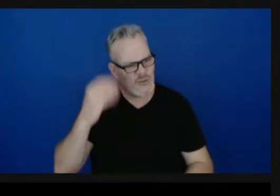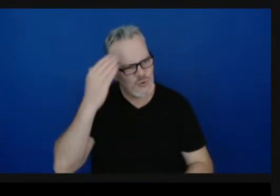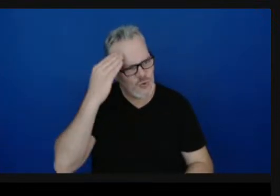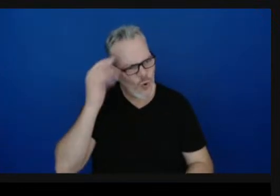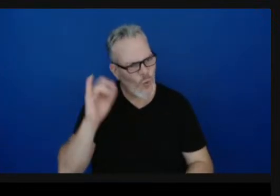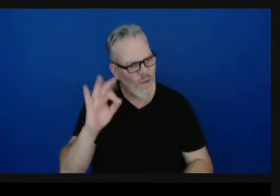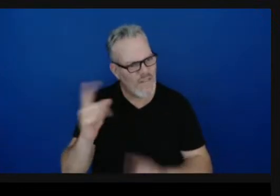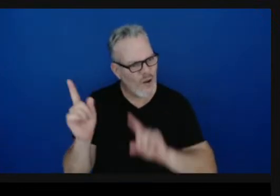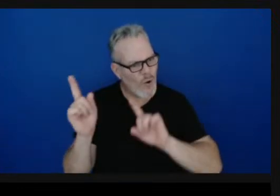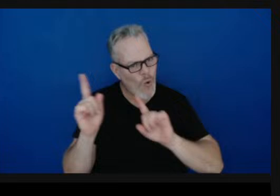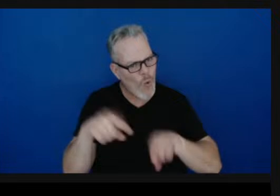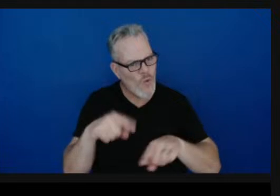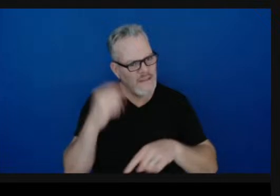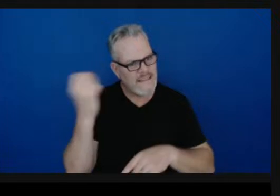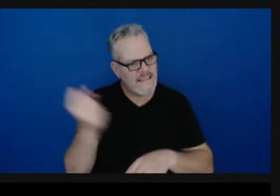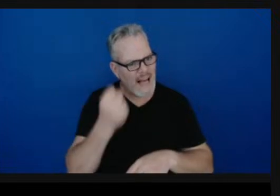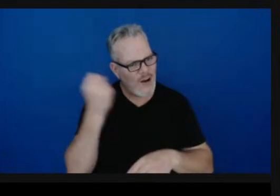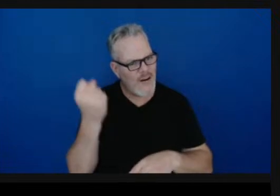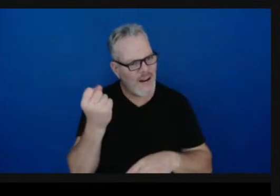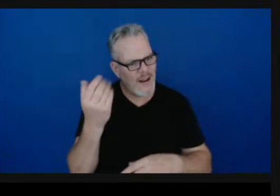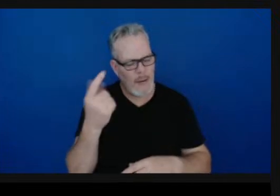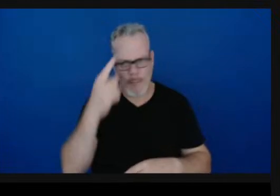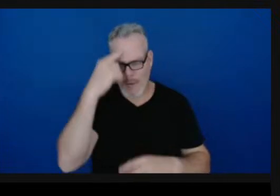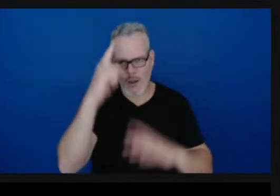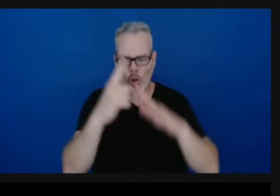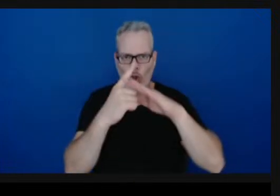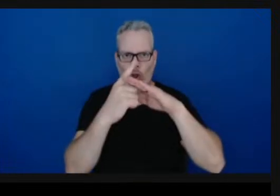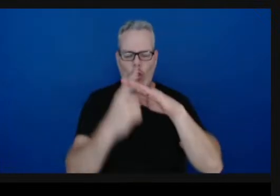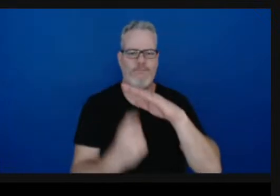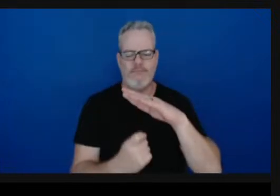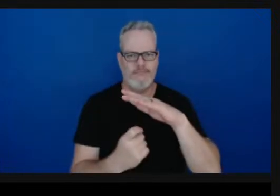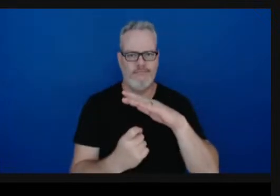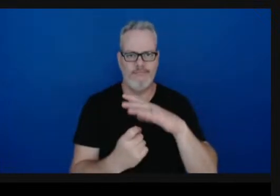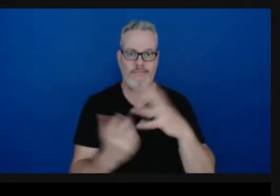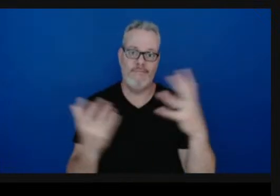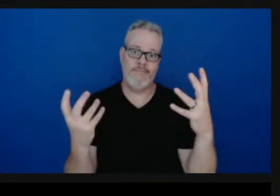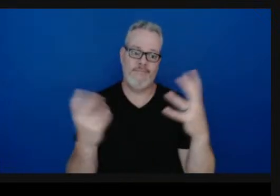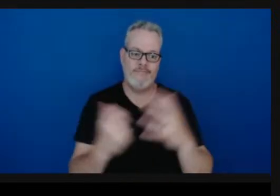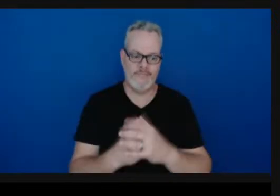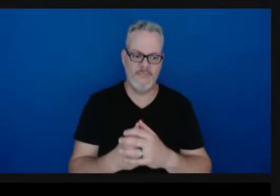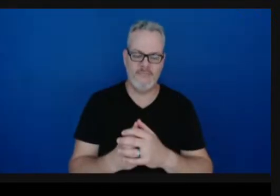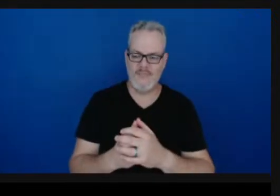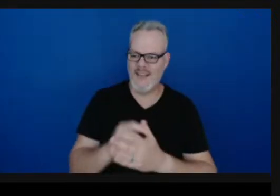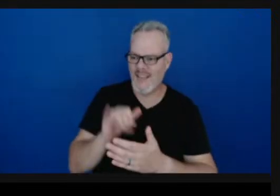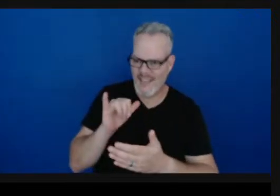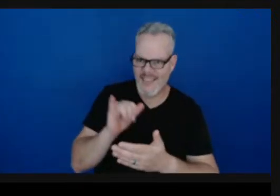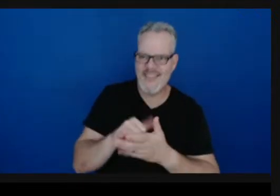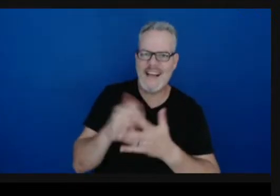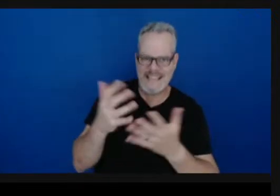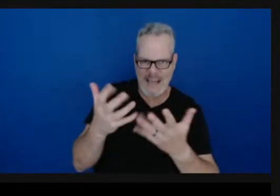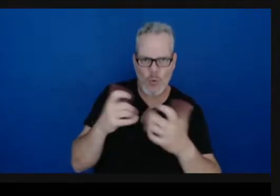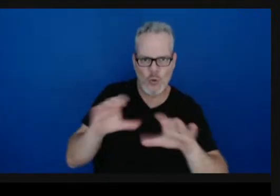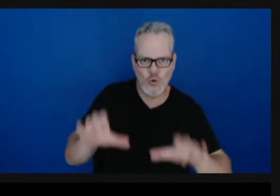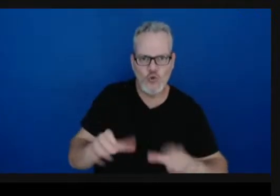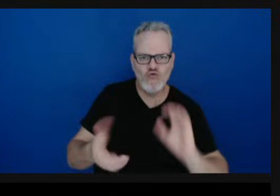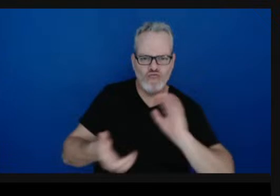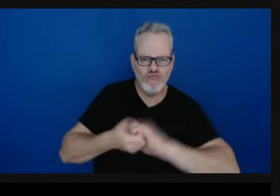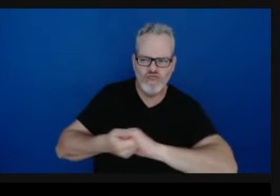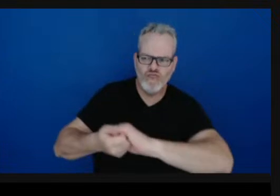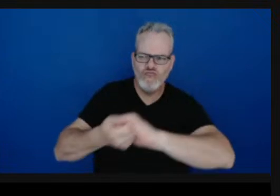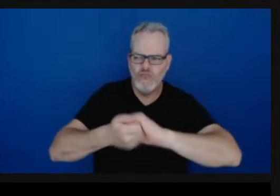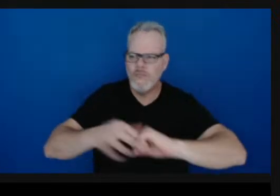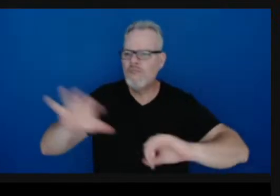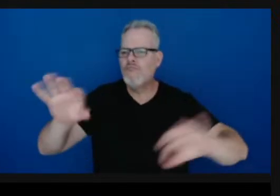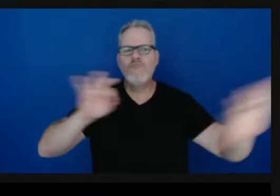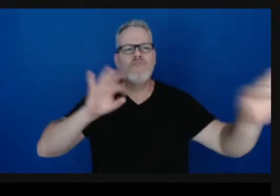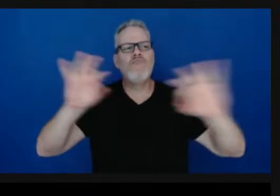on Saturday, but it escapes me right now on the top of the head. That's something we'd like to do more in the future with getting more detailed information for them.